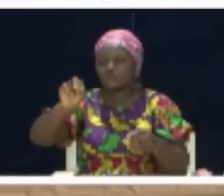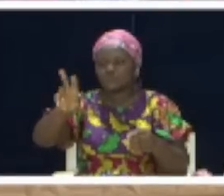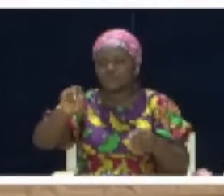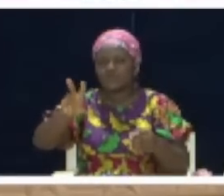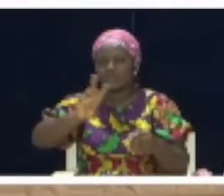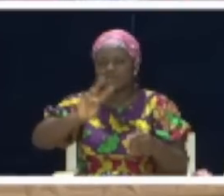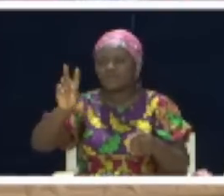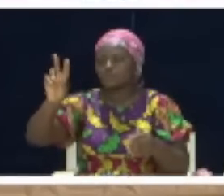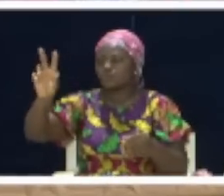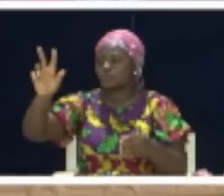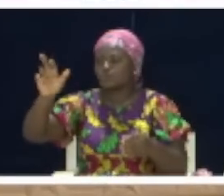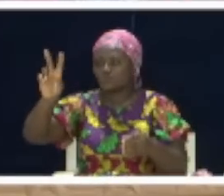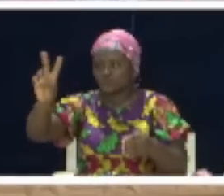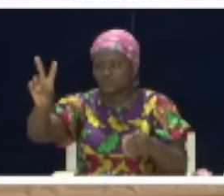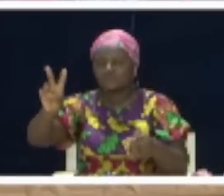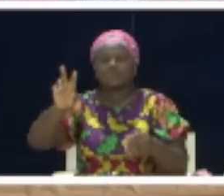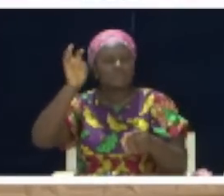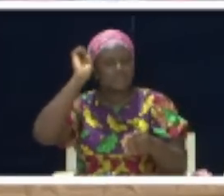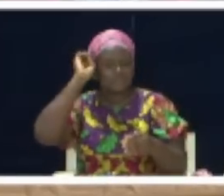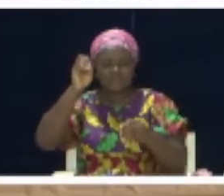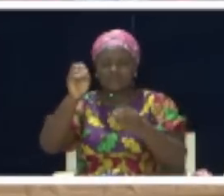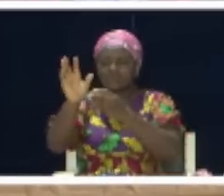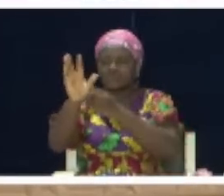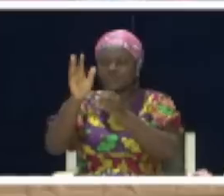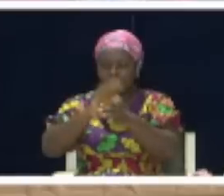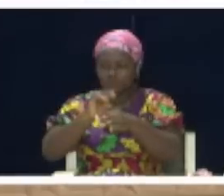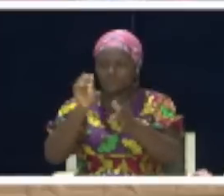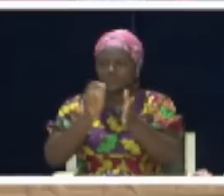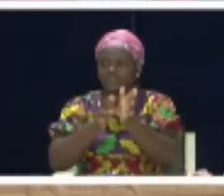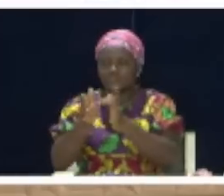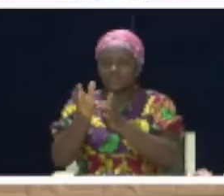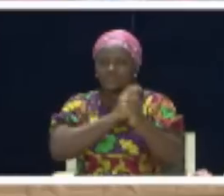because Jesus Christ, the author